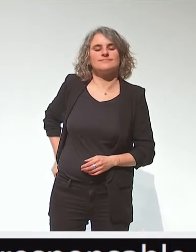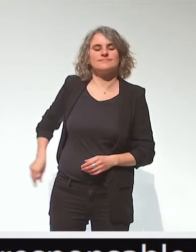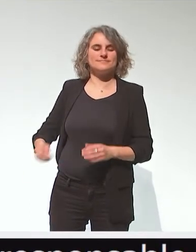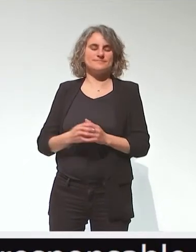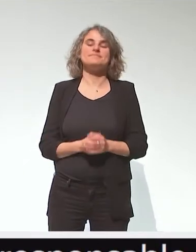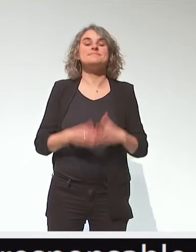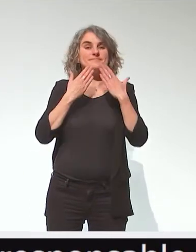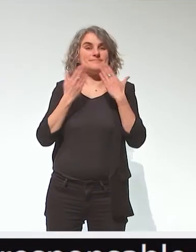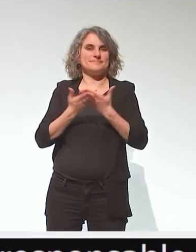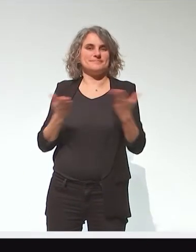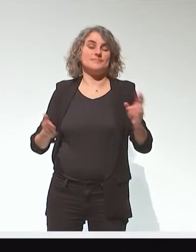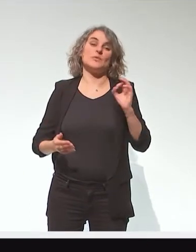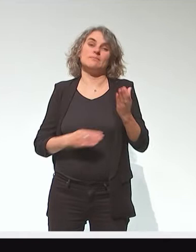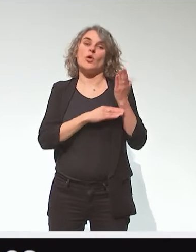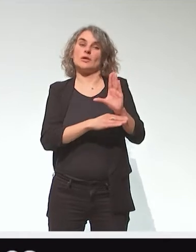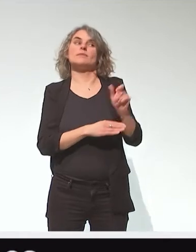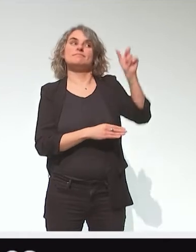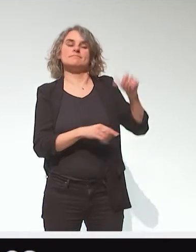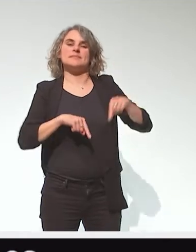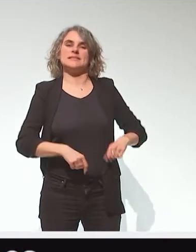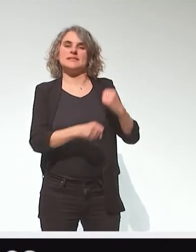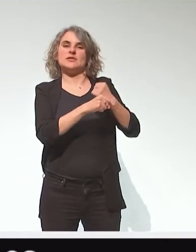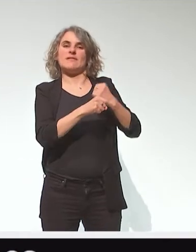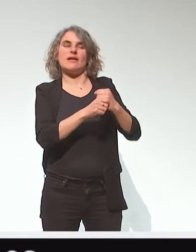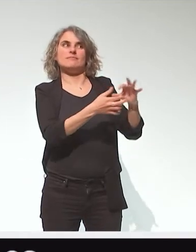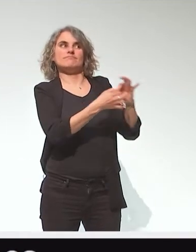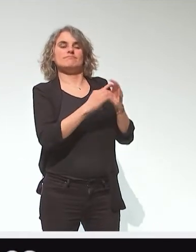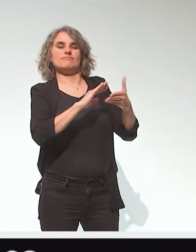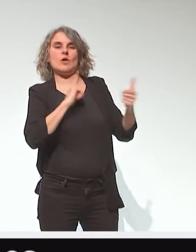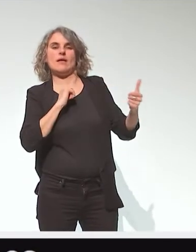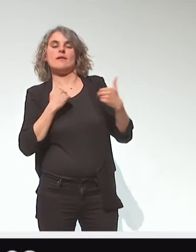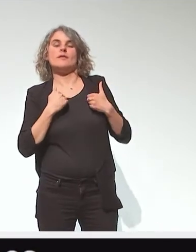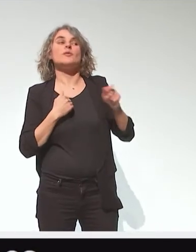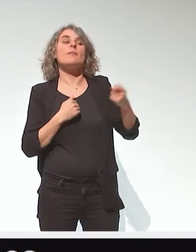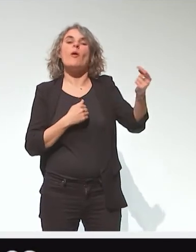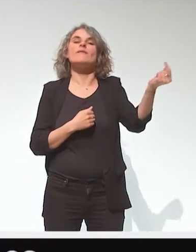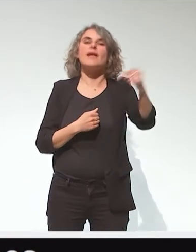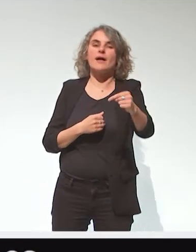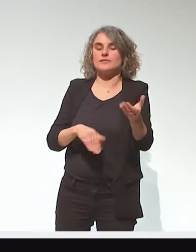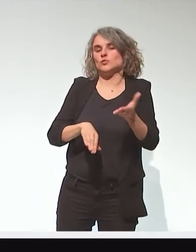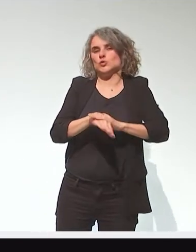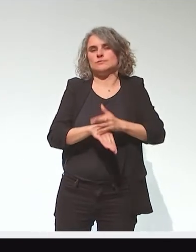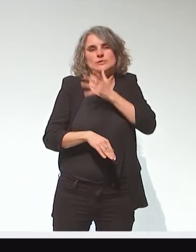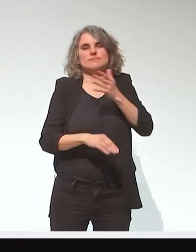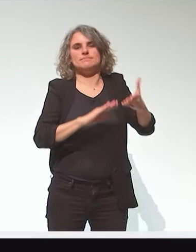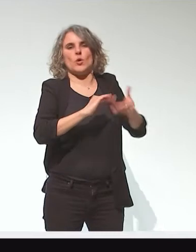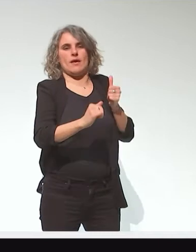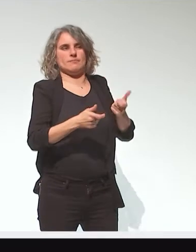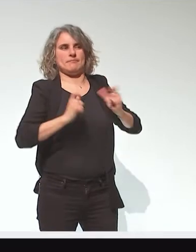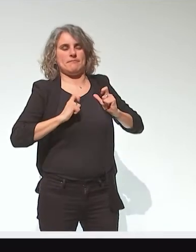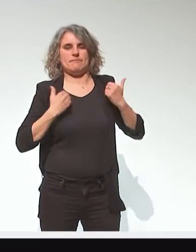yes. I'm representing the Labour Minister in Luxembourg, who was